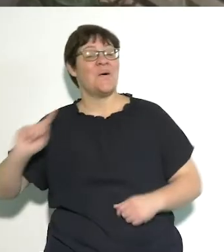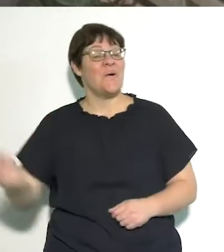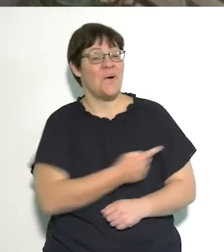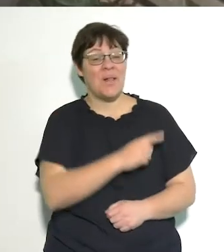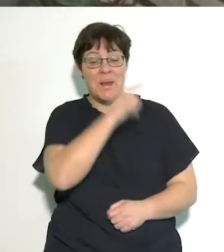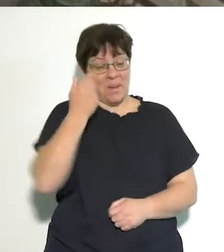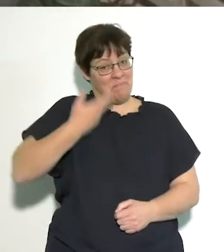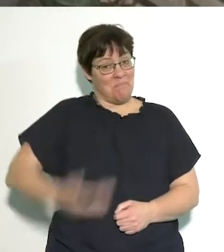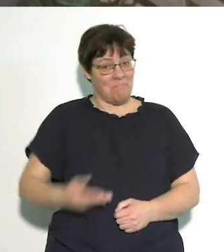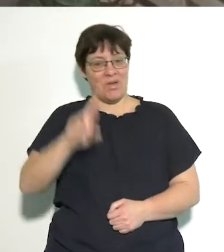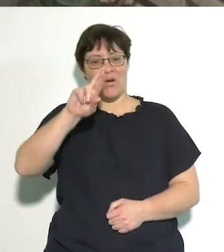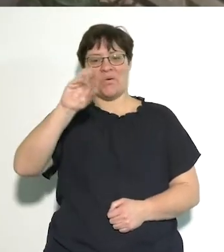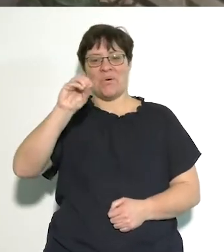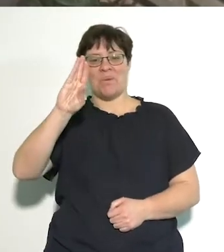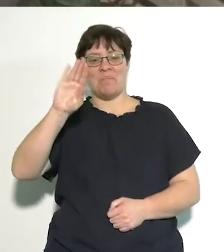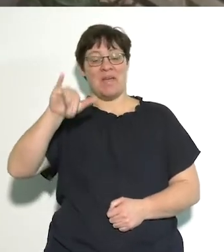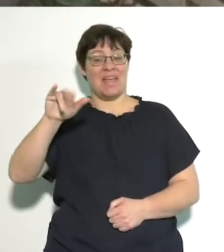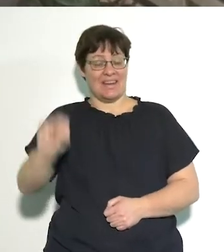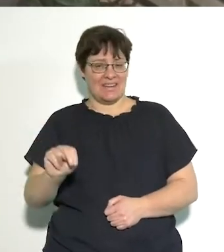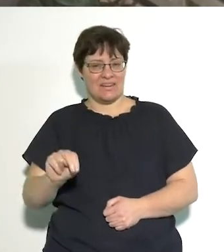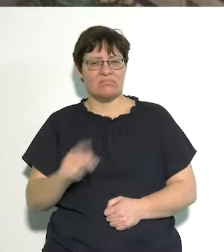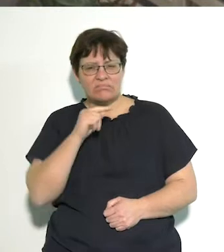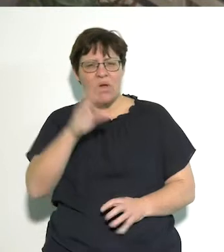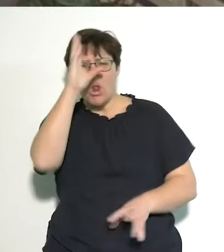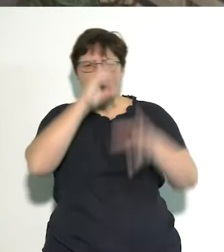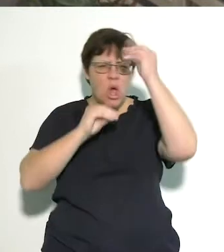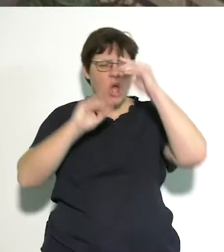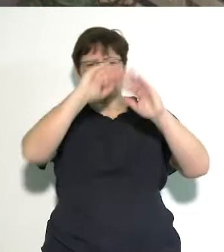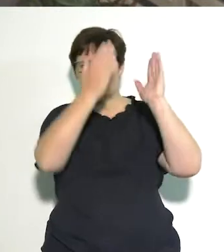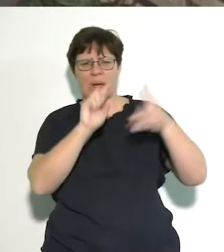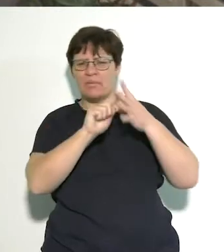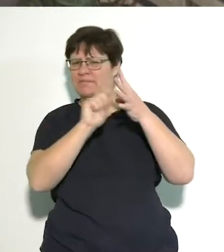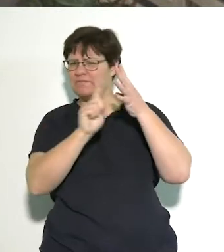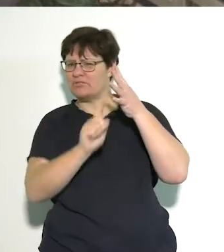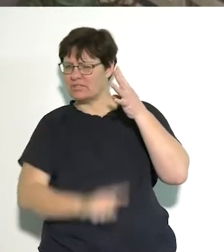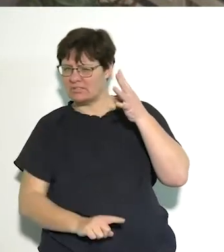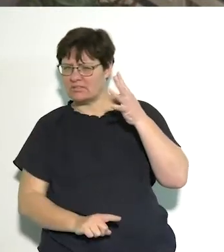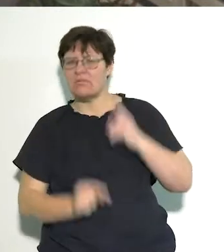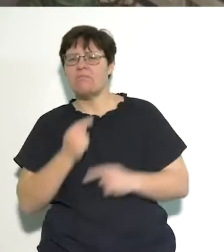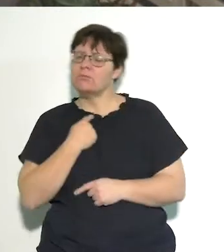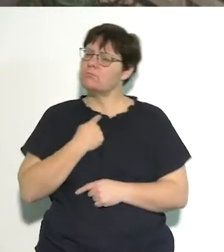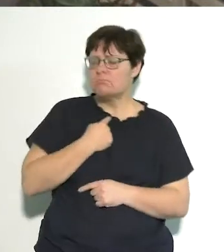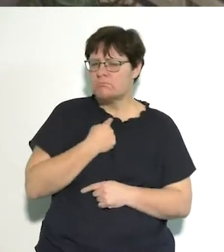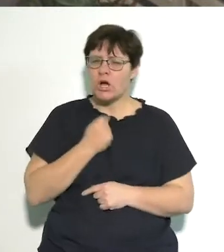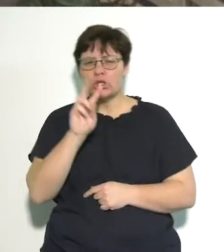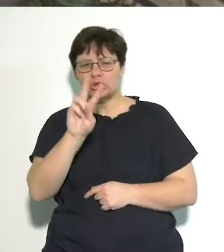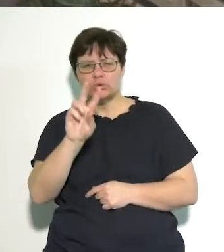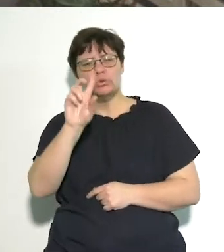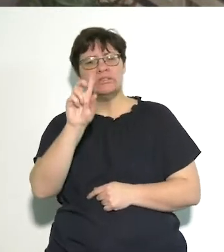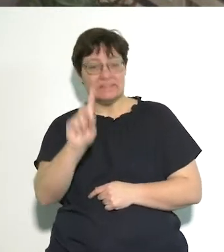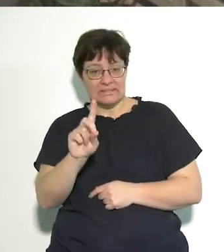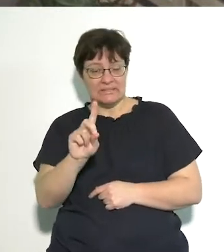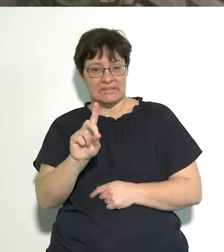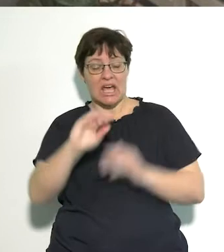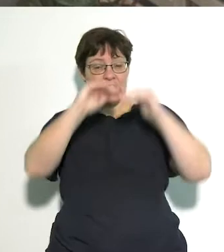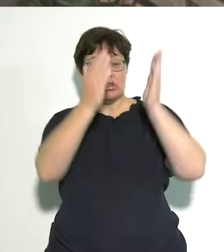Hello everyone, my name is Robin and we've been learning about shapes. So I thought let's make a 2D